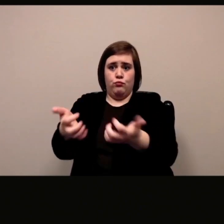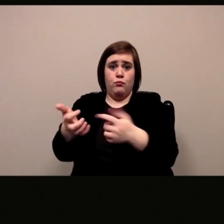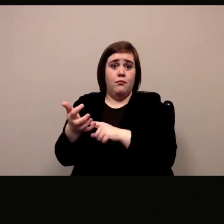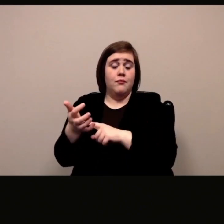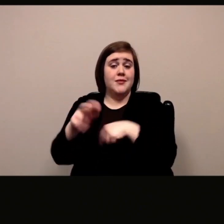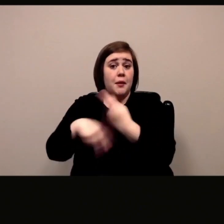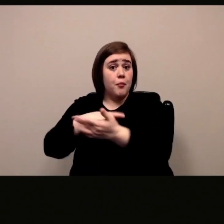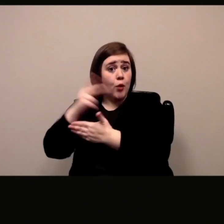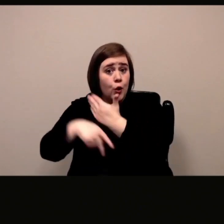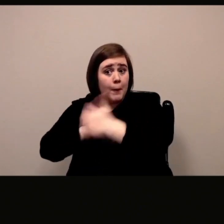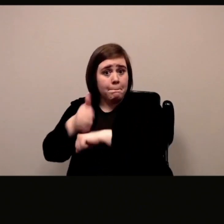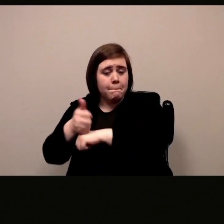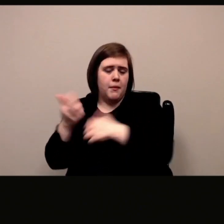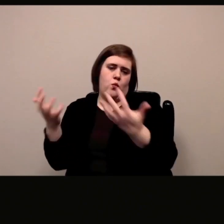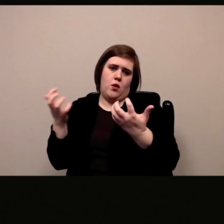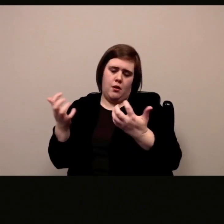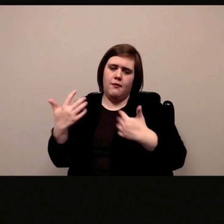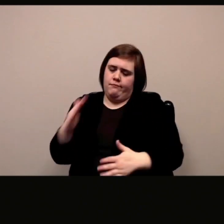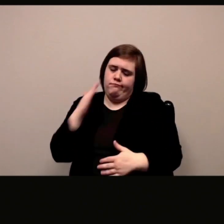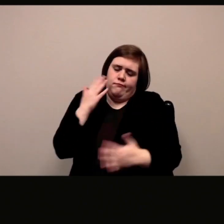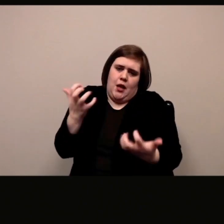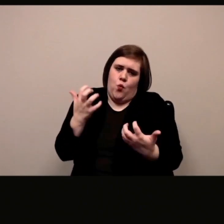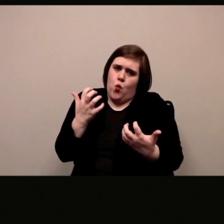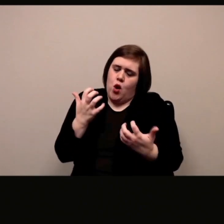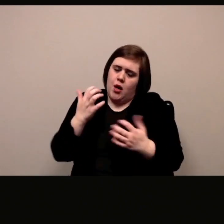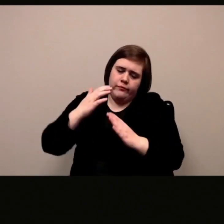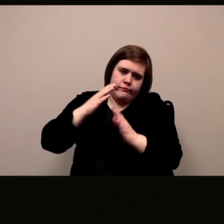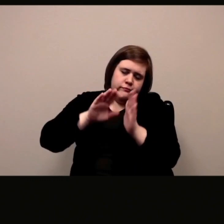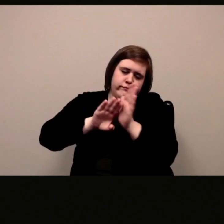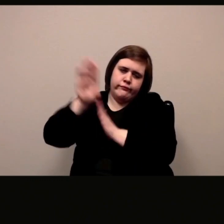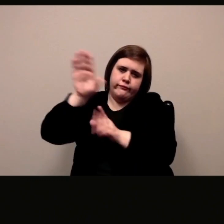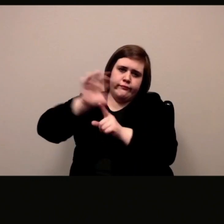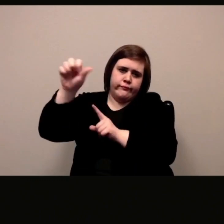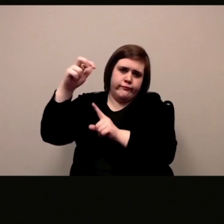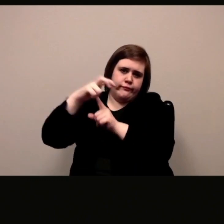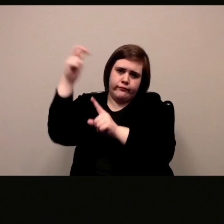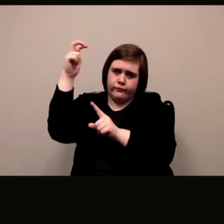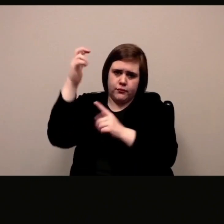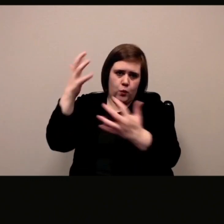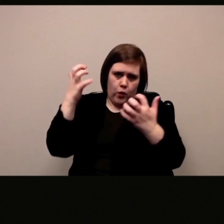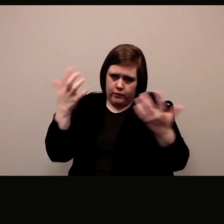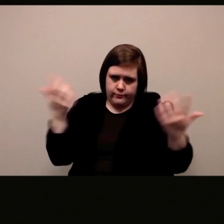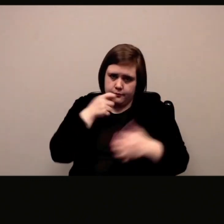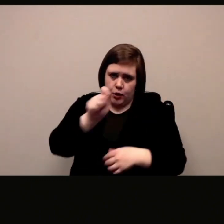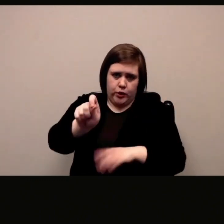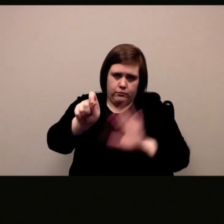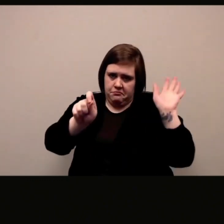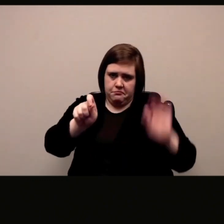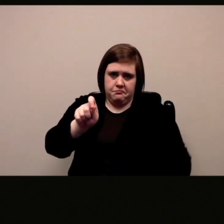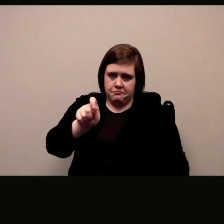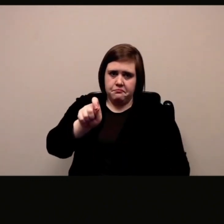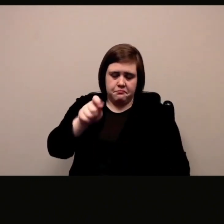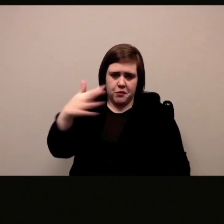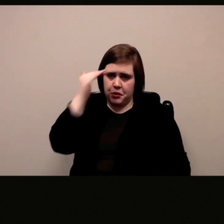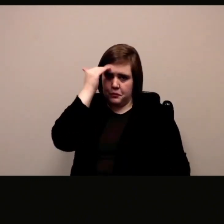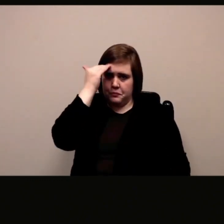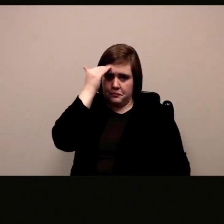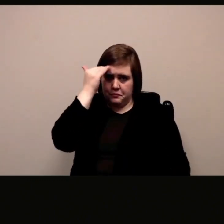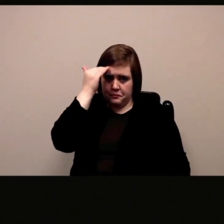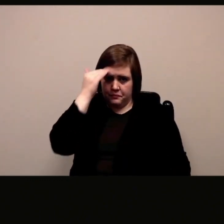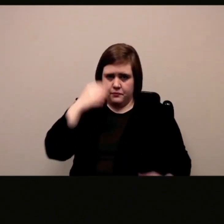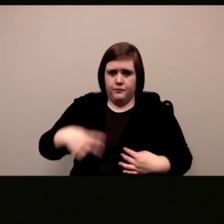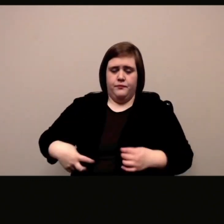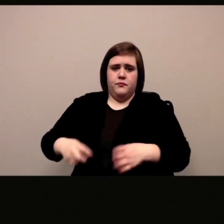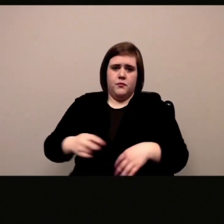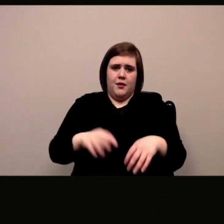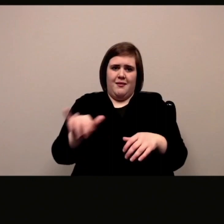I wanted an award-winning program, period. That's it. It just anywhere I've gone, it's been an